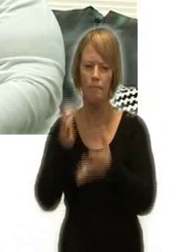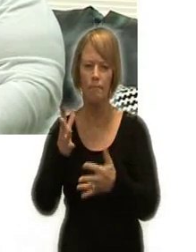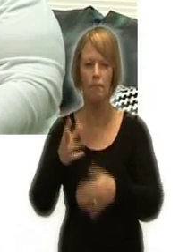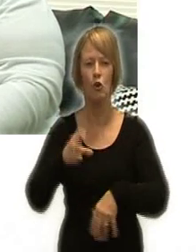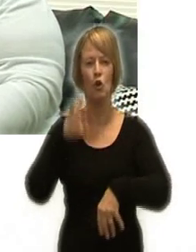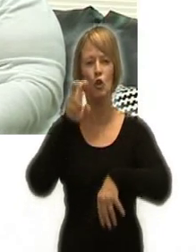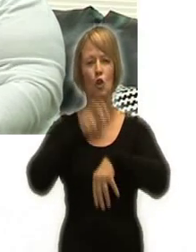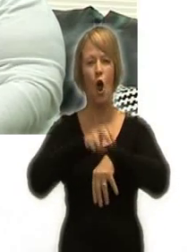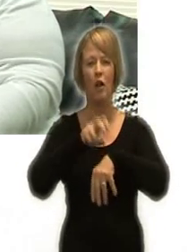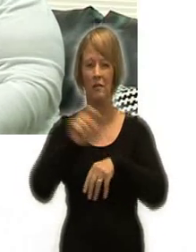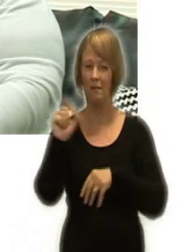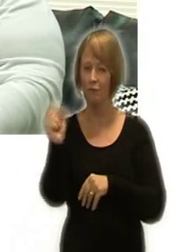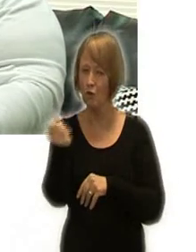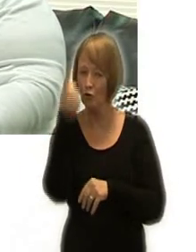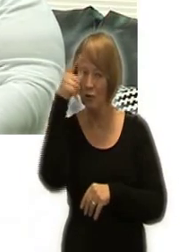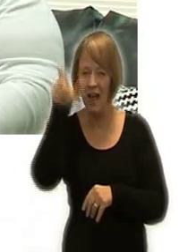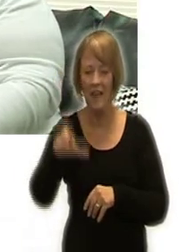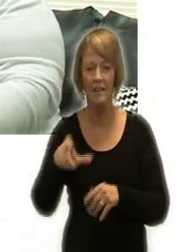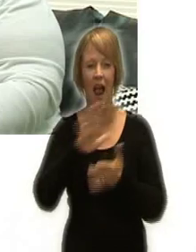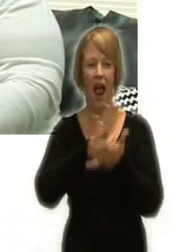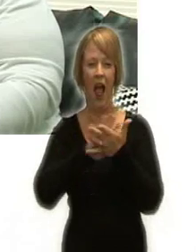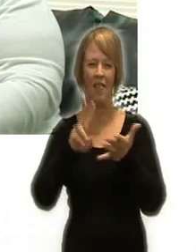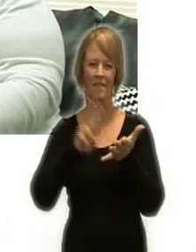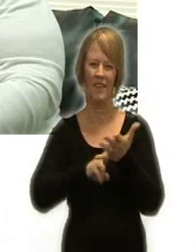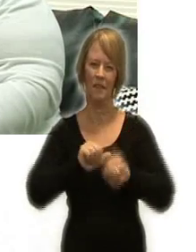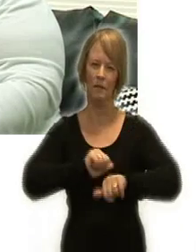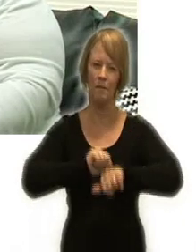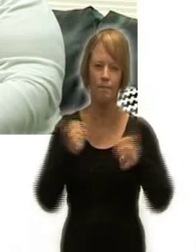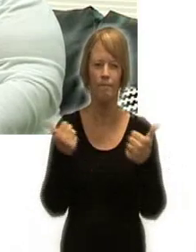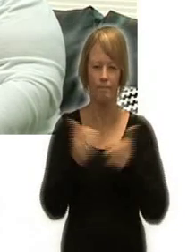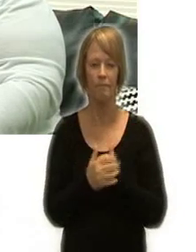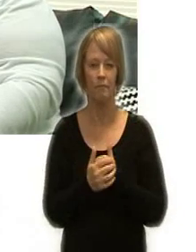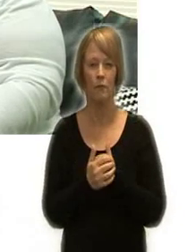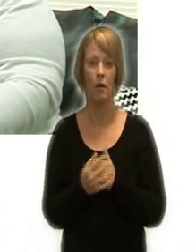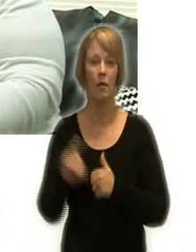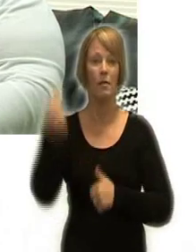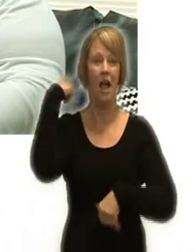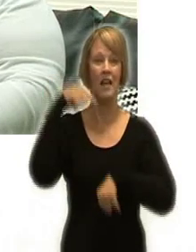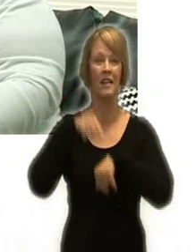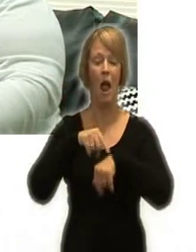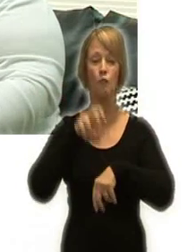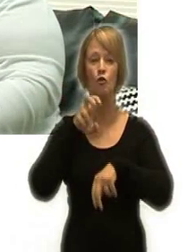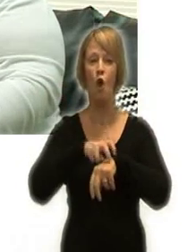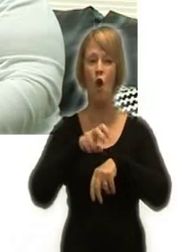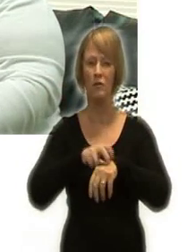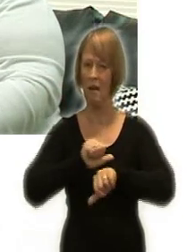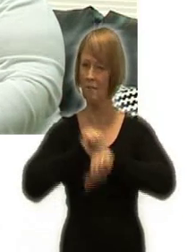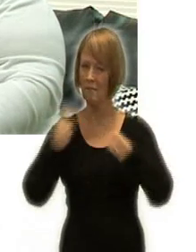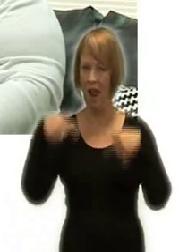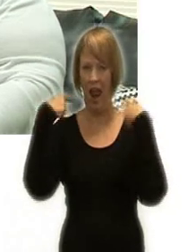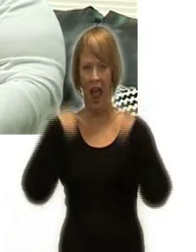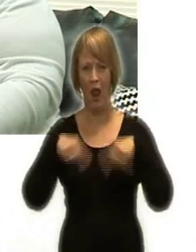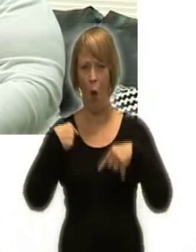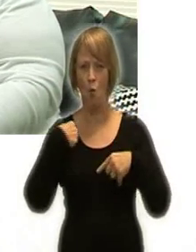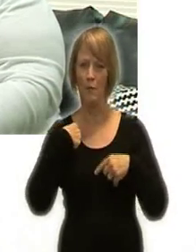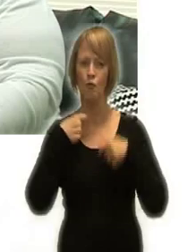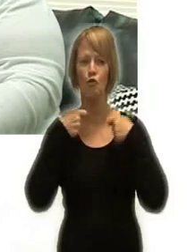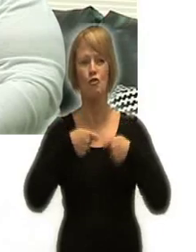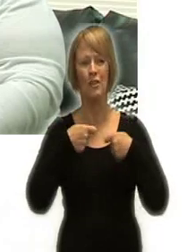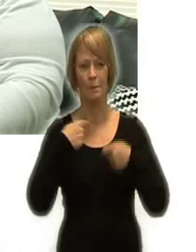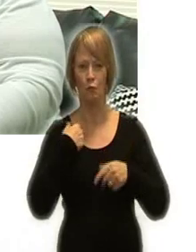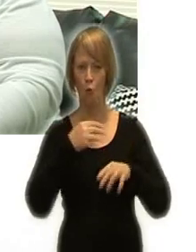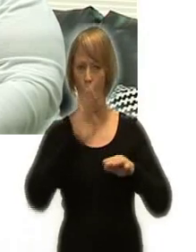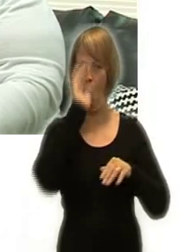doctor at the time was really progressive in allowing me to be treated at home rather than being sectioned. I used